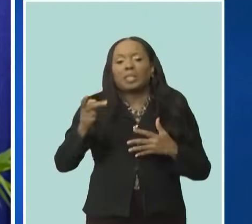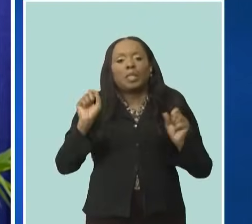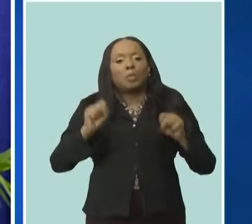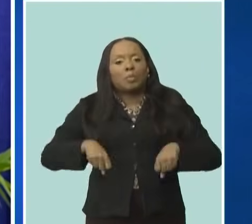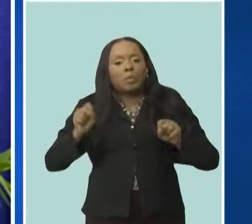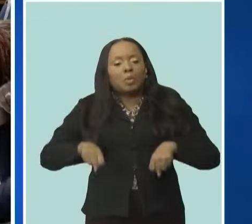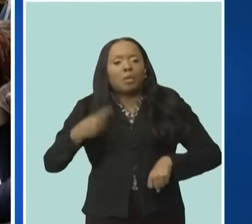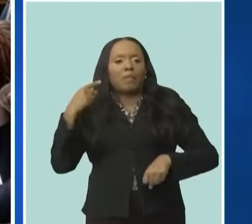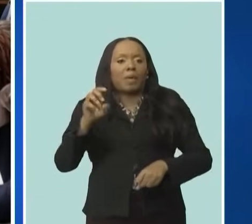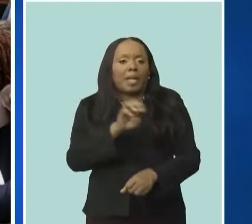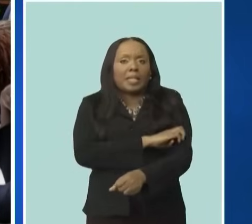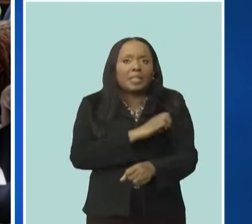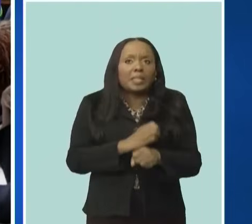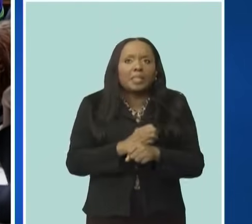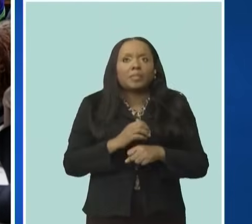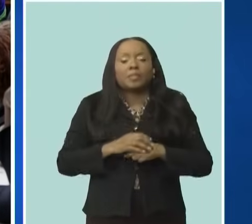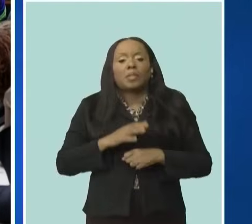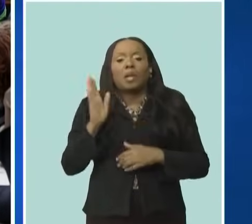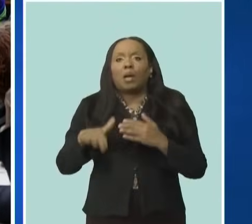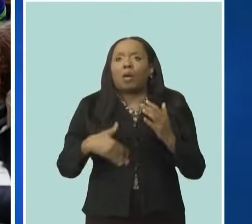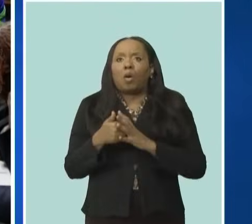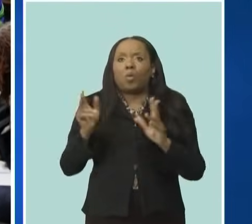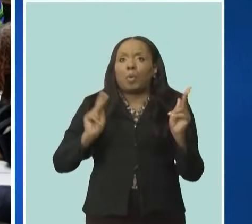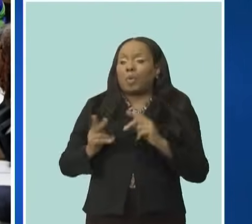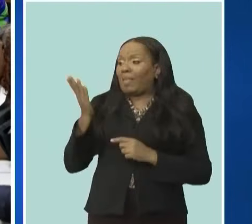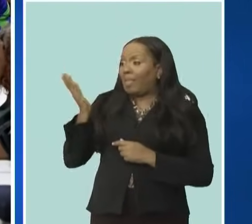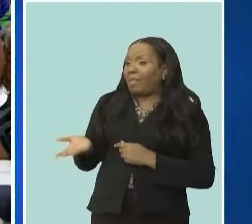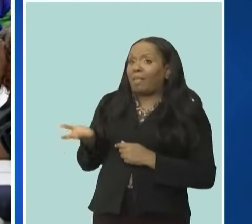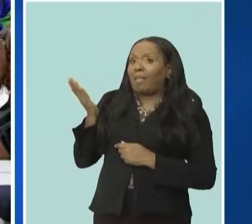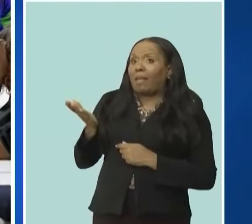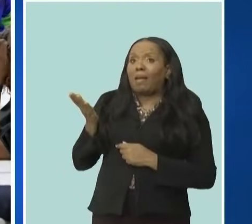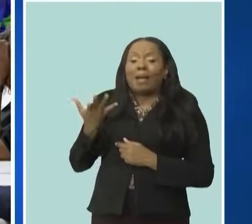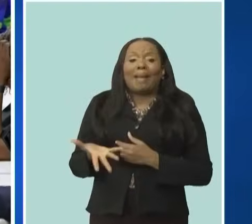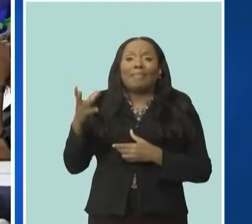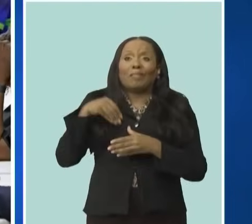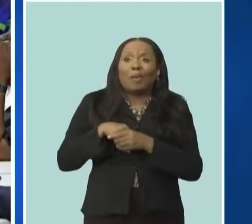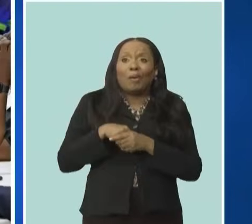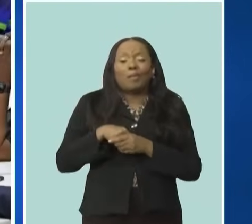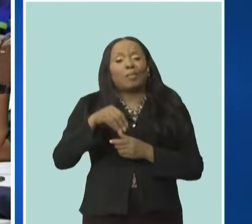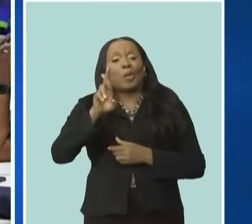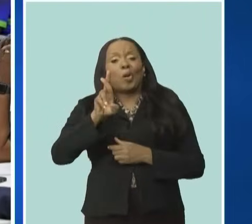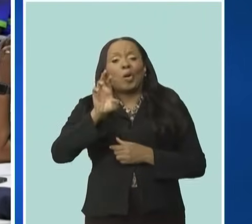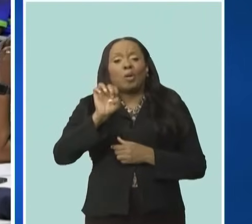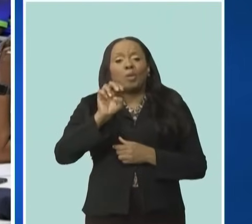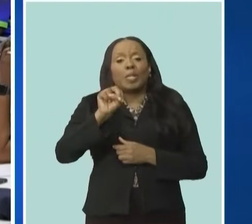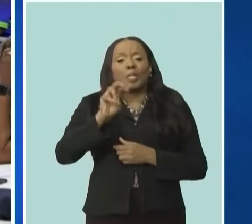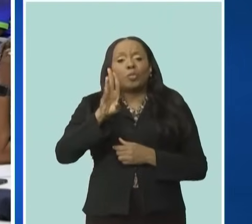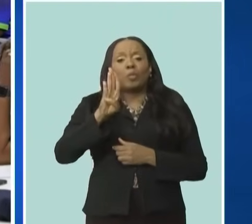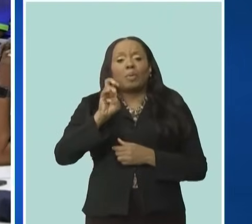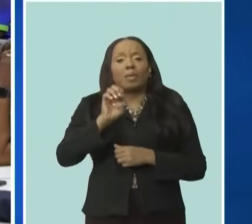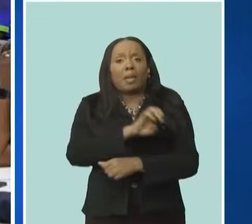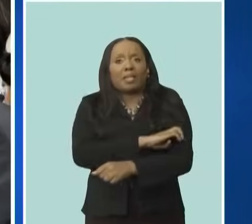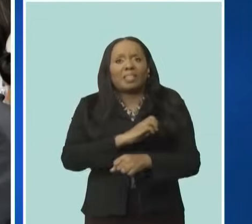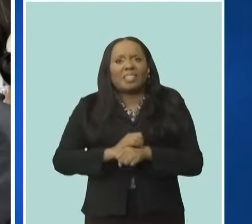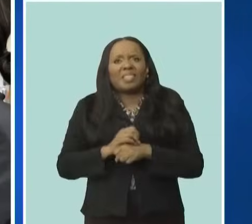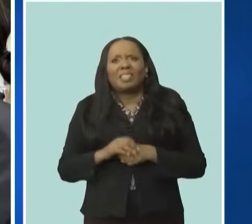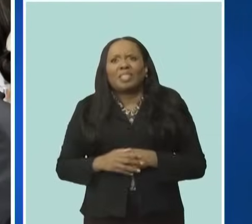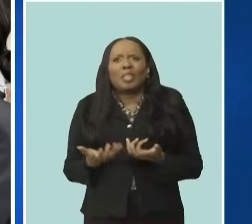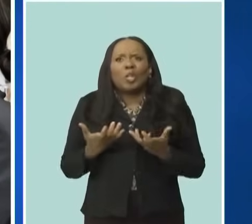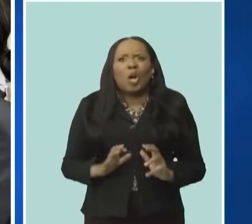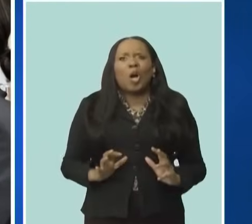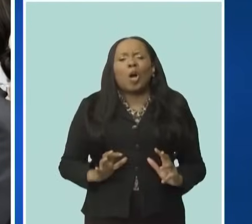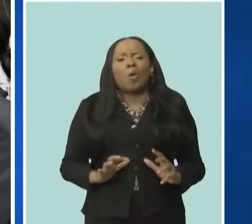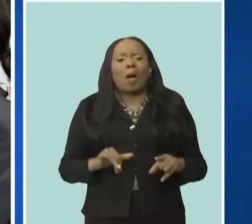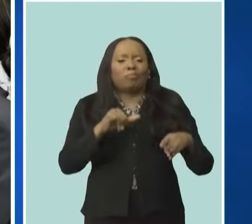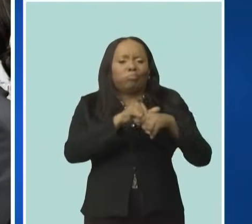She told stakeholders in the renewable energy sector it was also about removing the technical jargon as the initiative affects